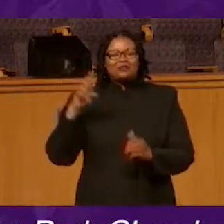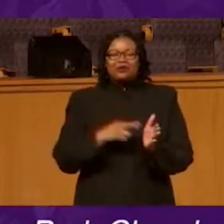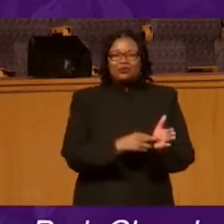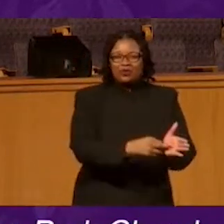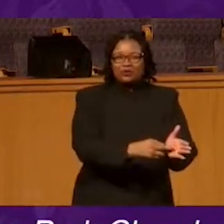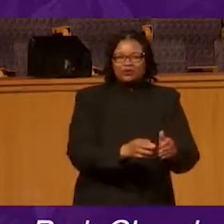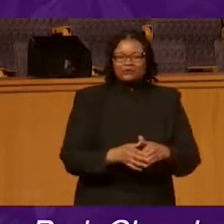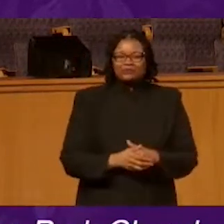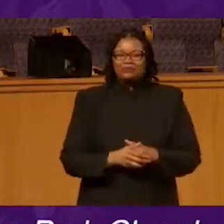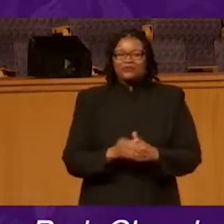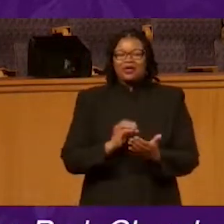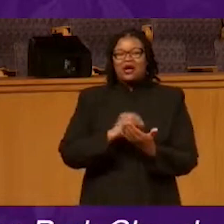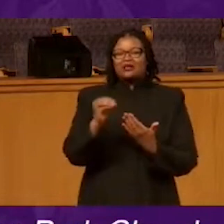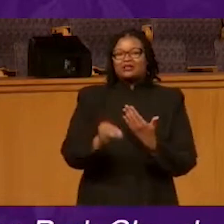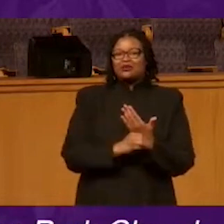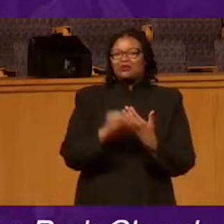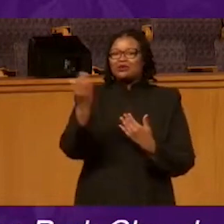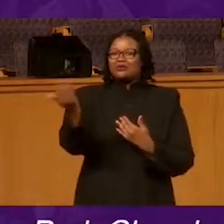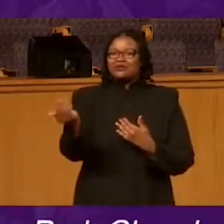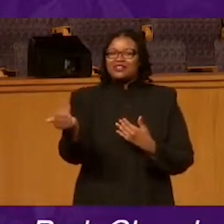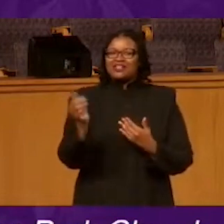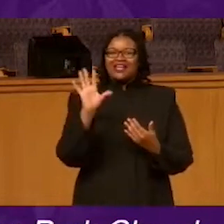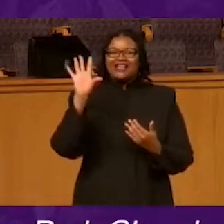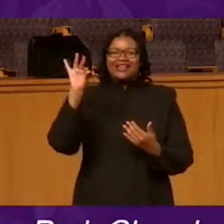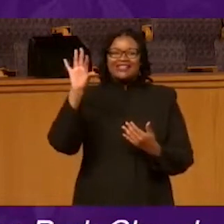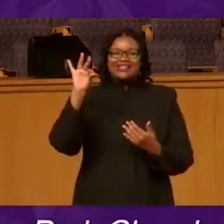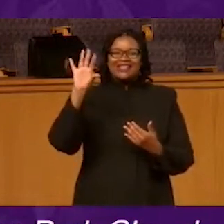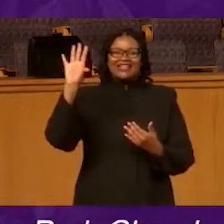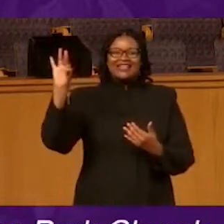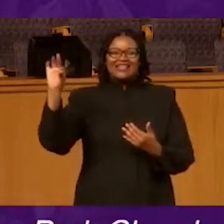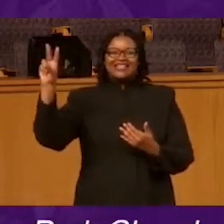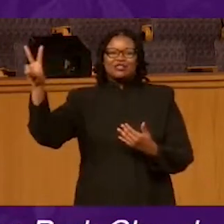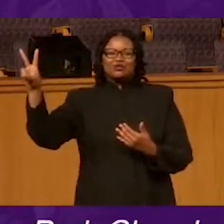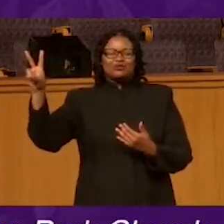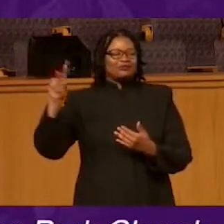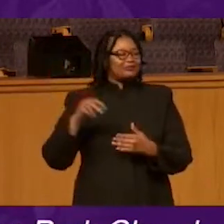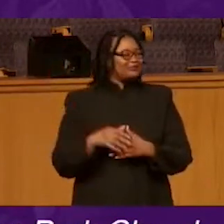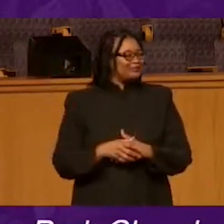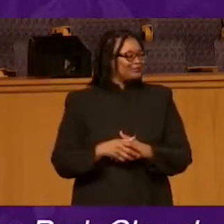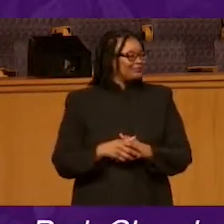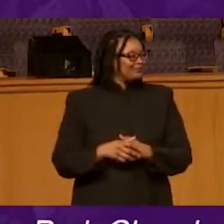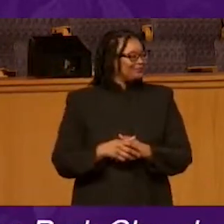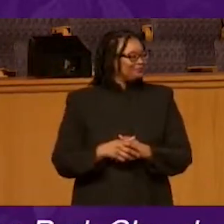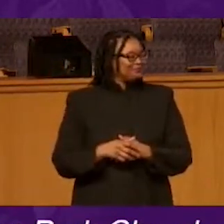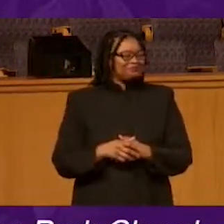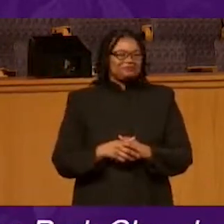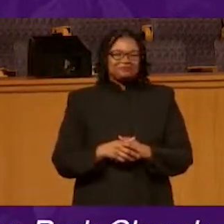October 15th, 1992. And